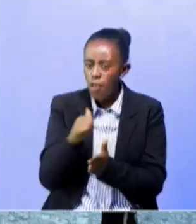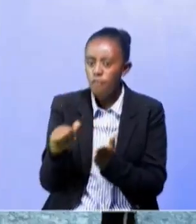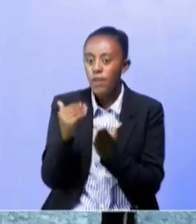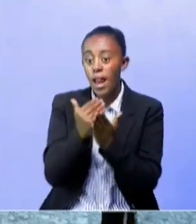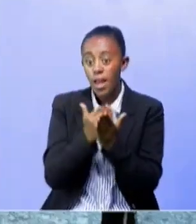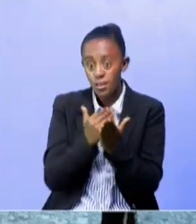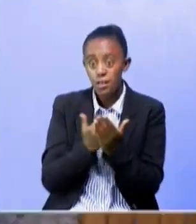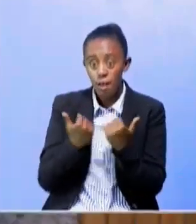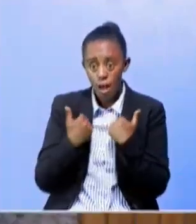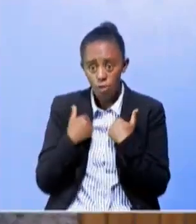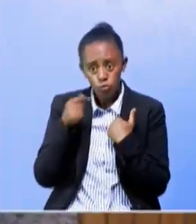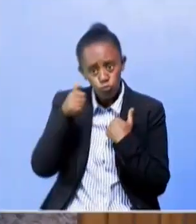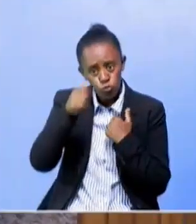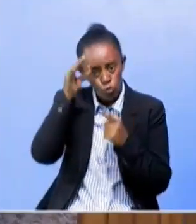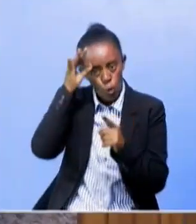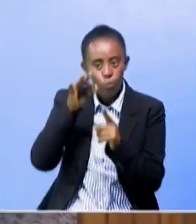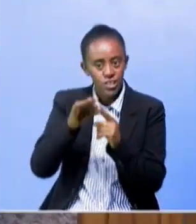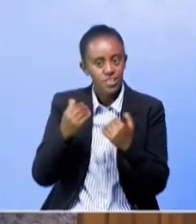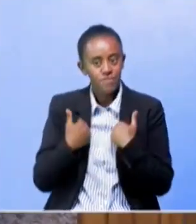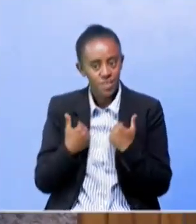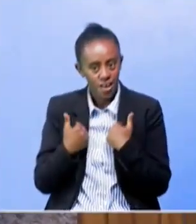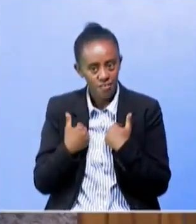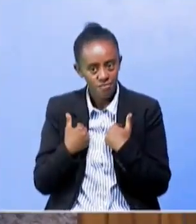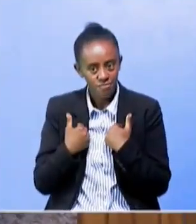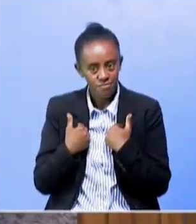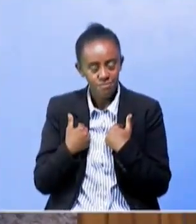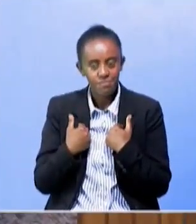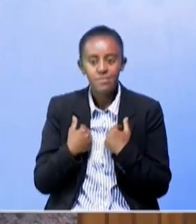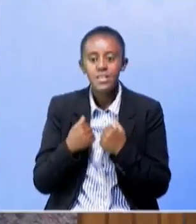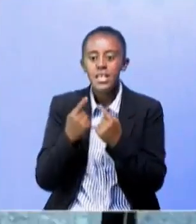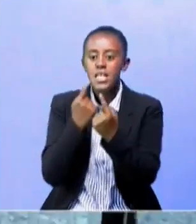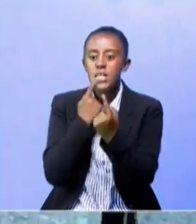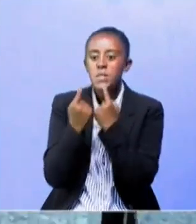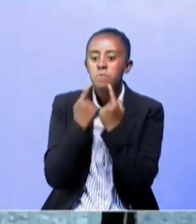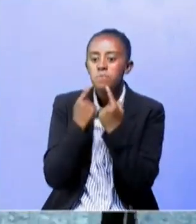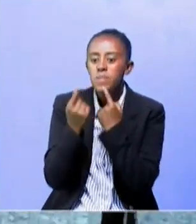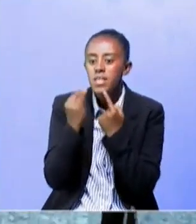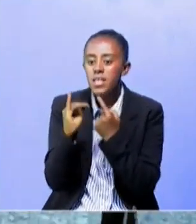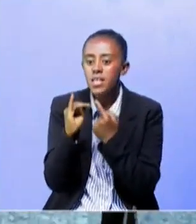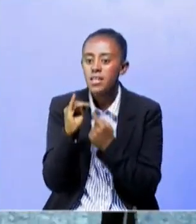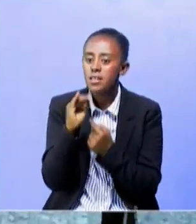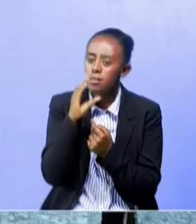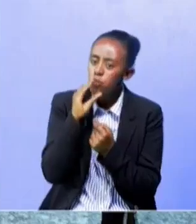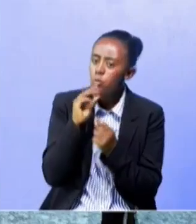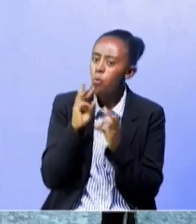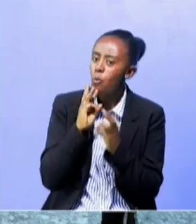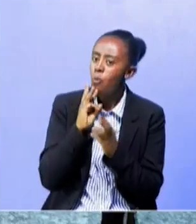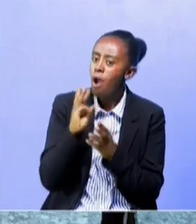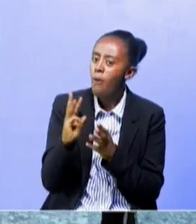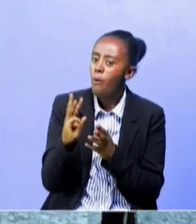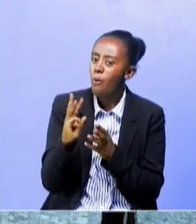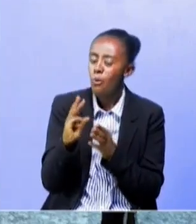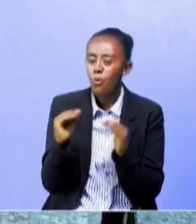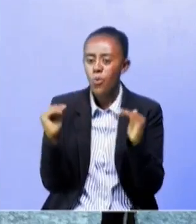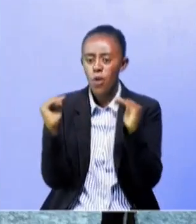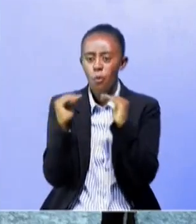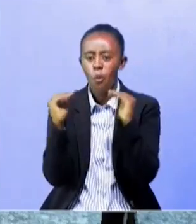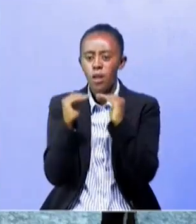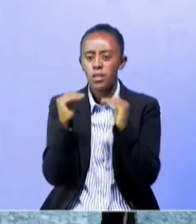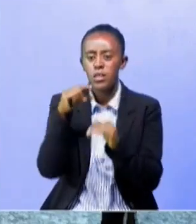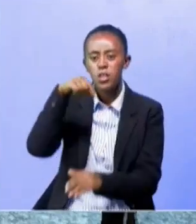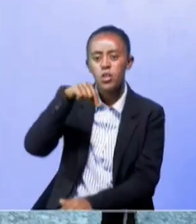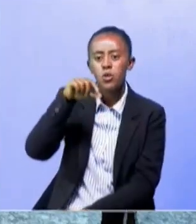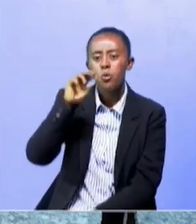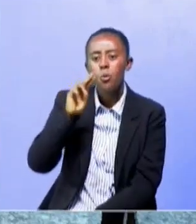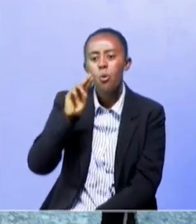own objectives, my students. Yeah. Speaking, wow. Equality